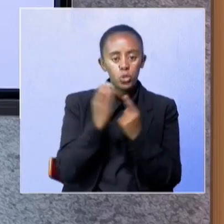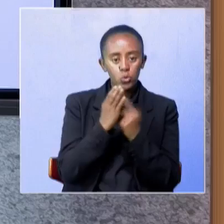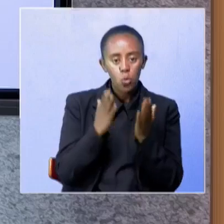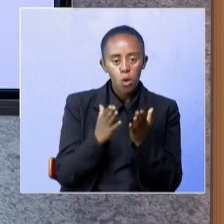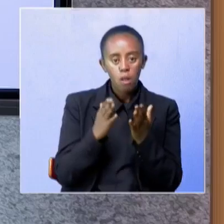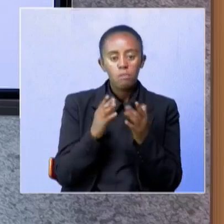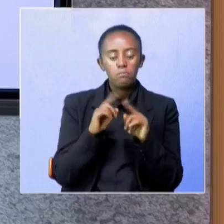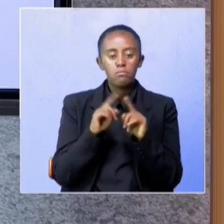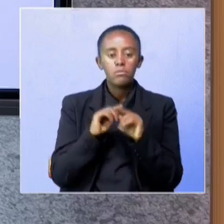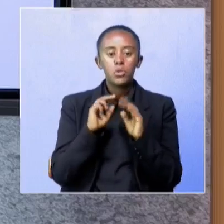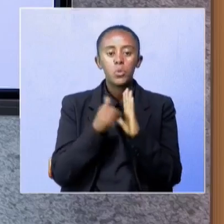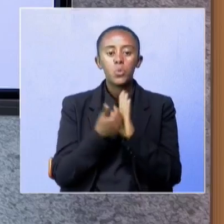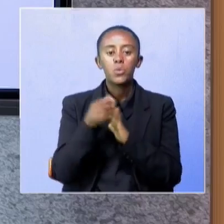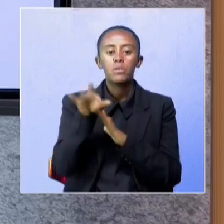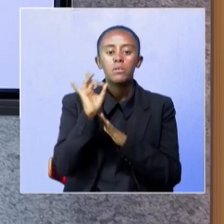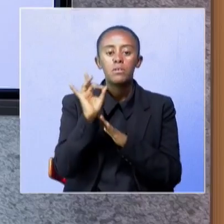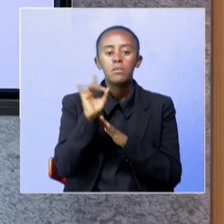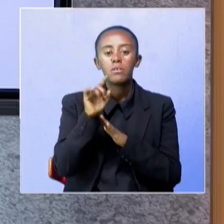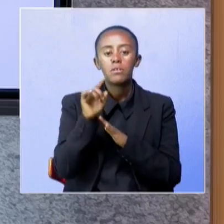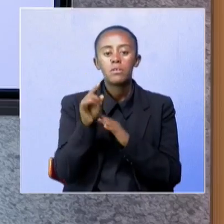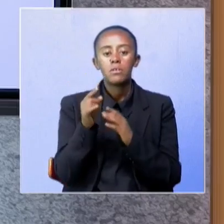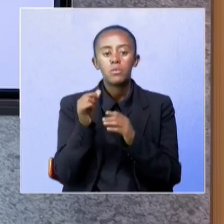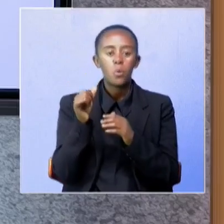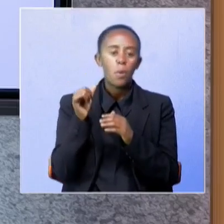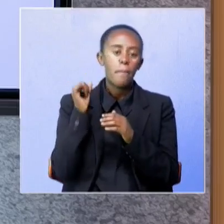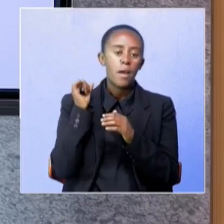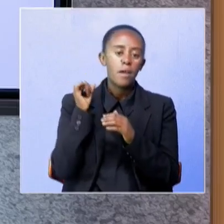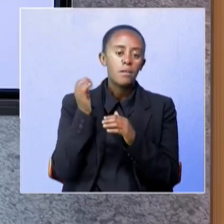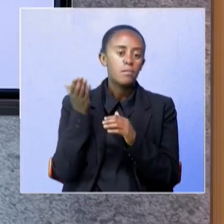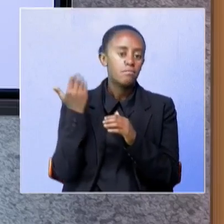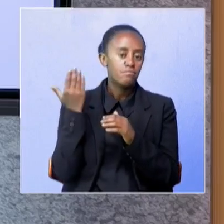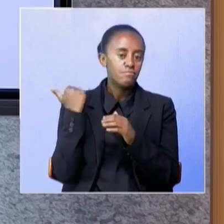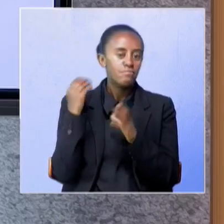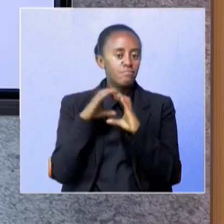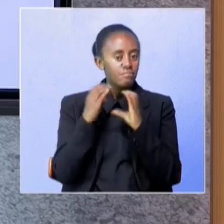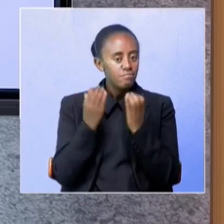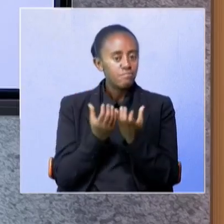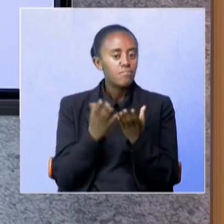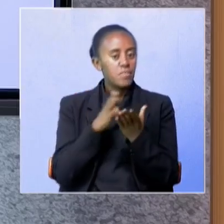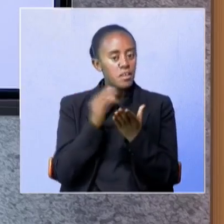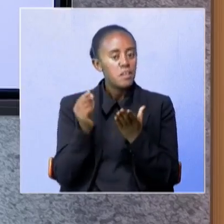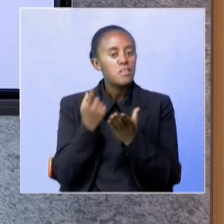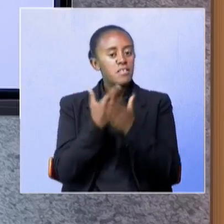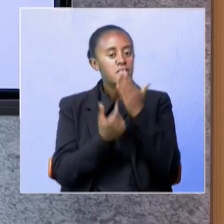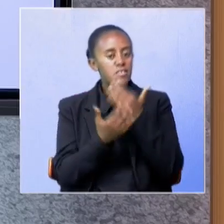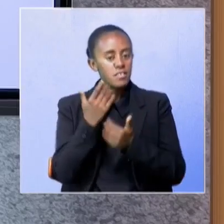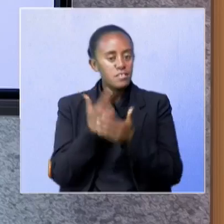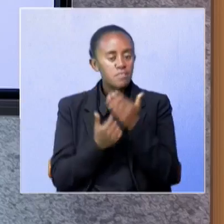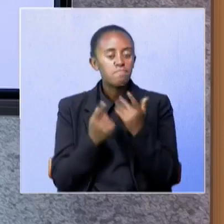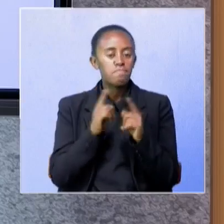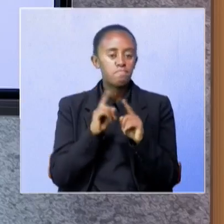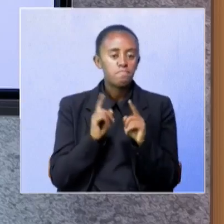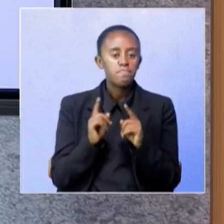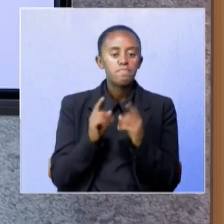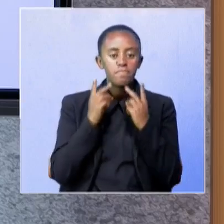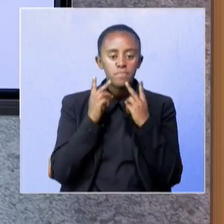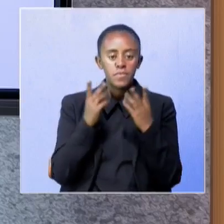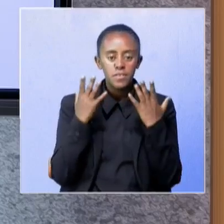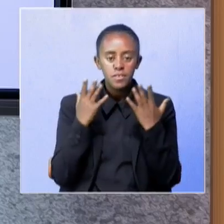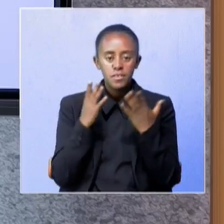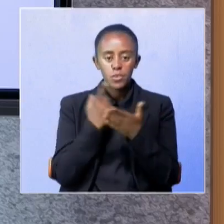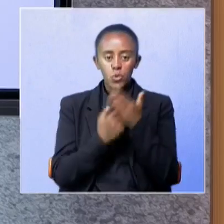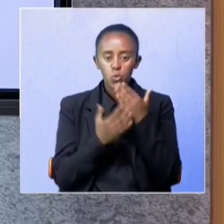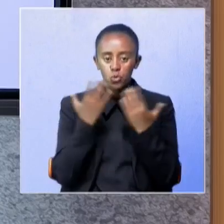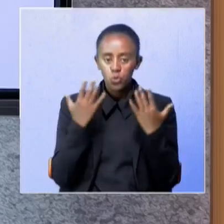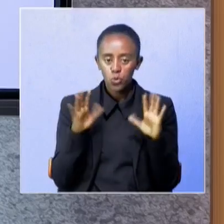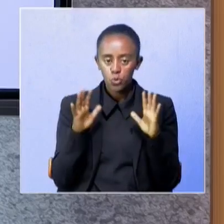find in Unit 8, I want us to go back to our earlier class and discuss some of the things we have talked